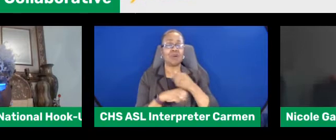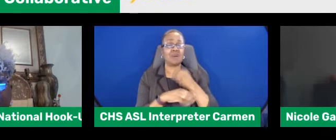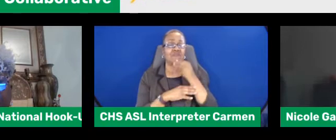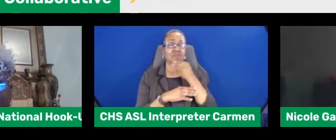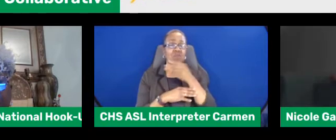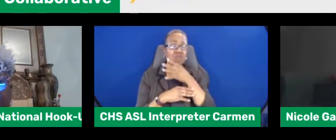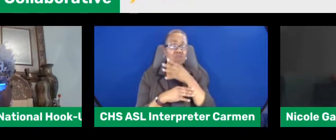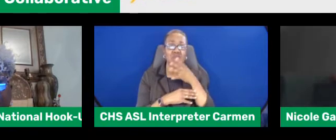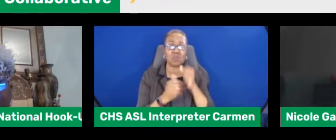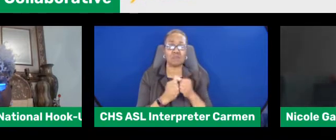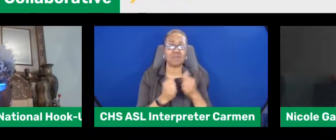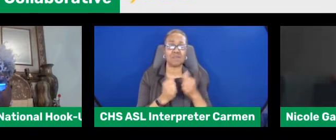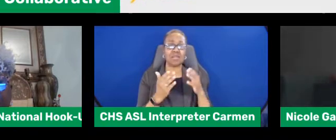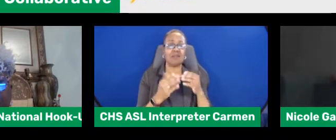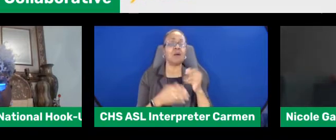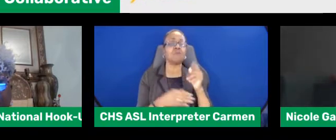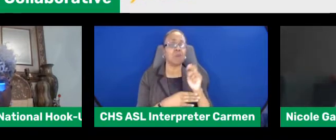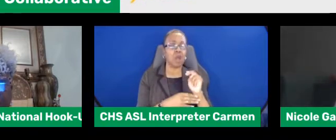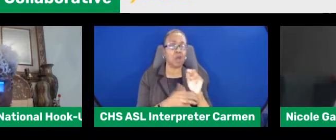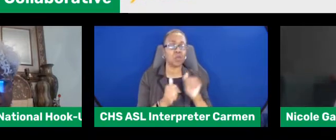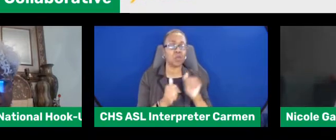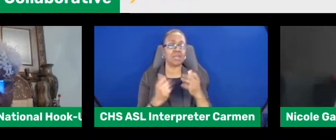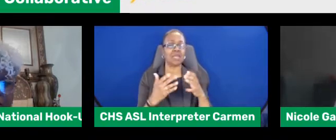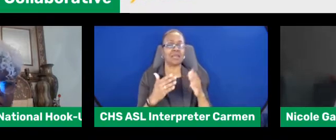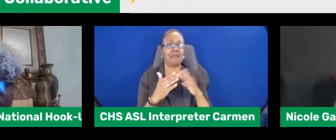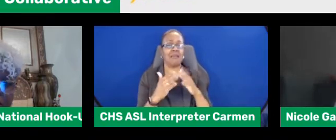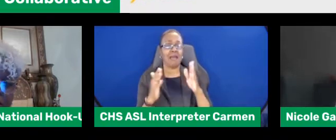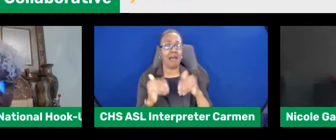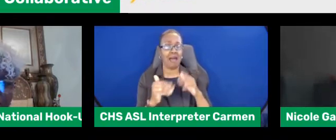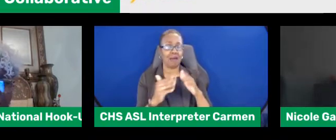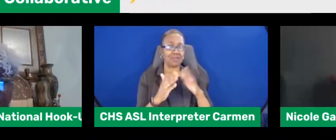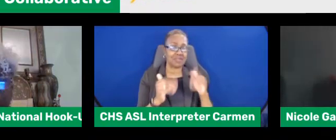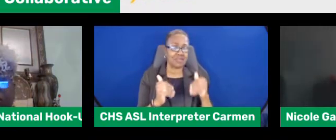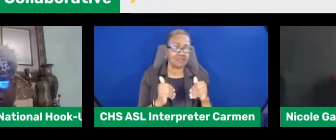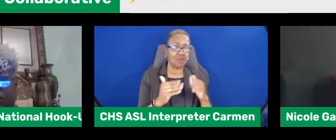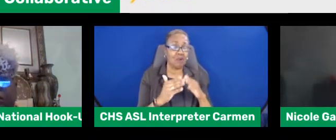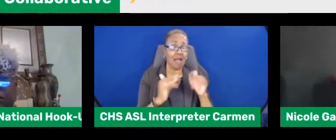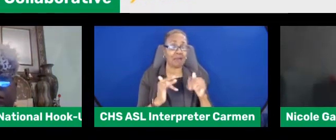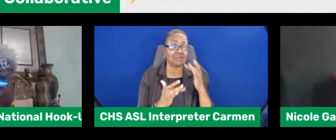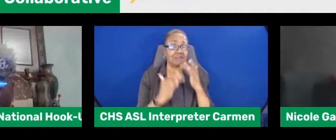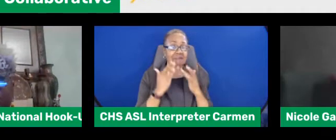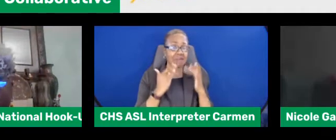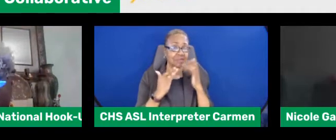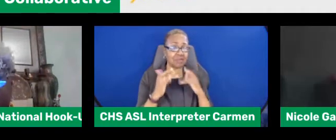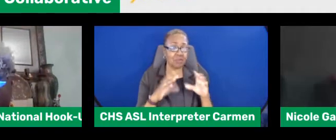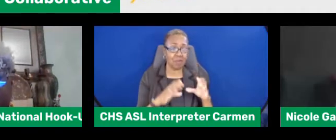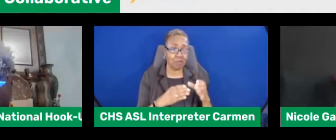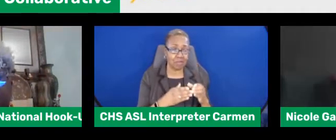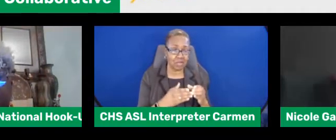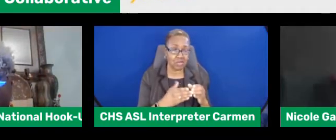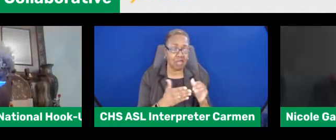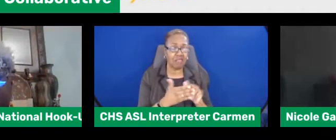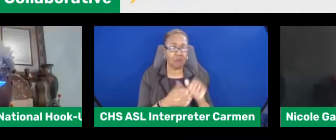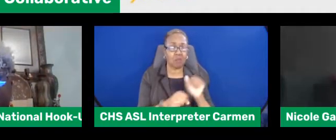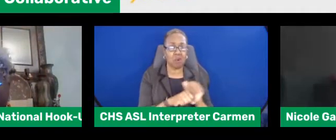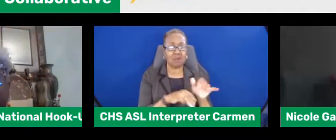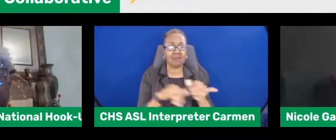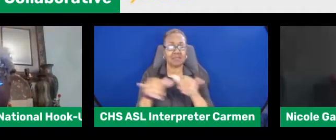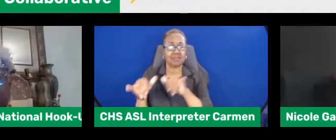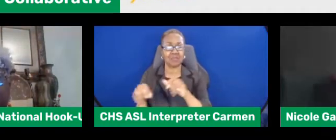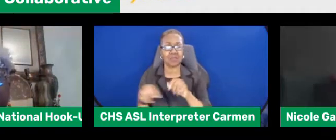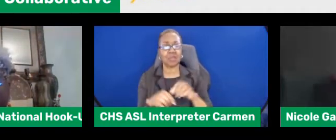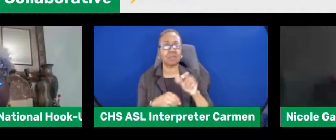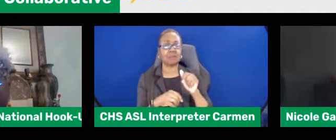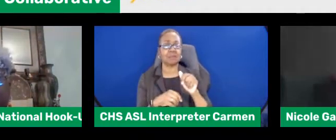mini houses for our housing insecure population. And it was really going to work very similarly to what a landing zone type